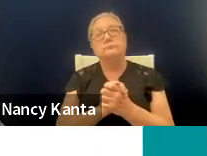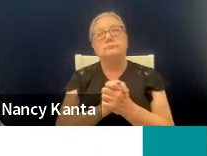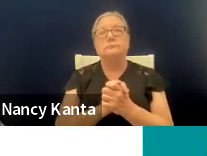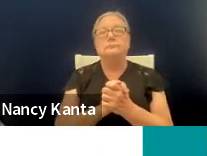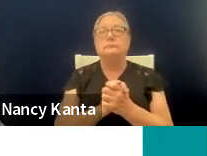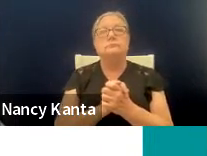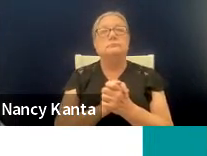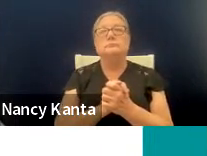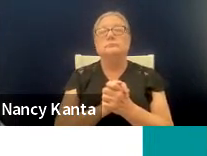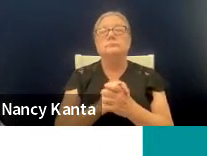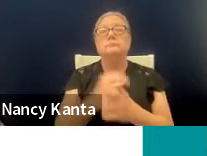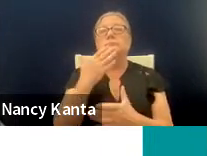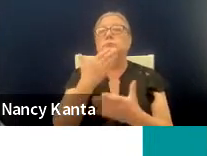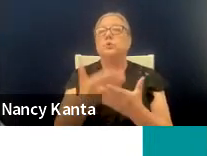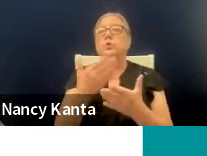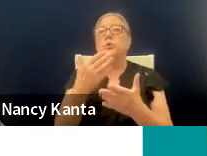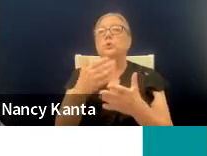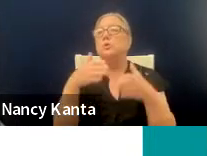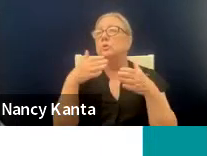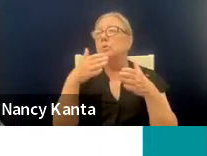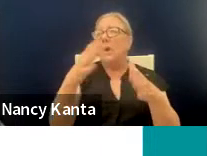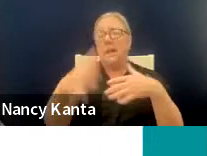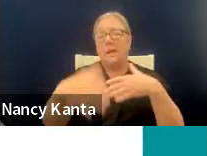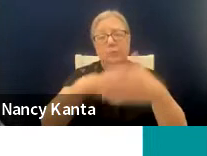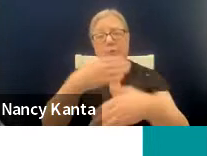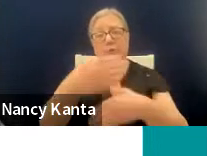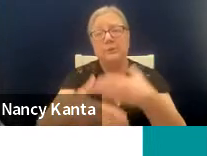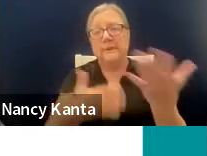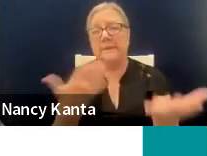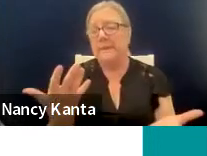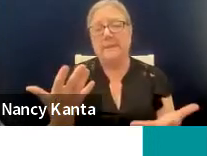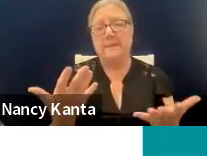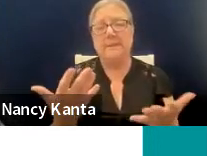way for us to proceed? I'm